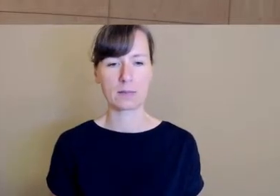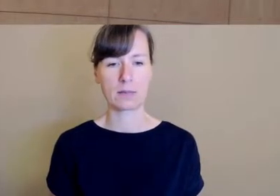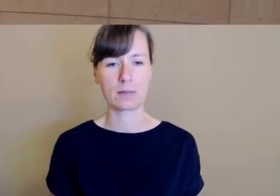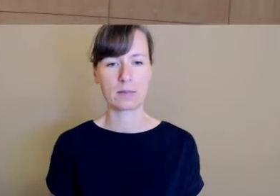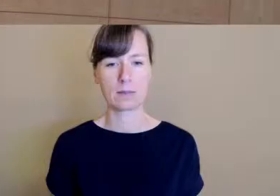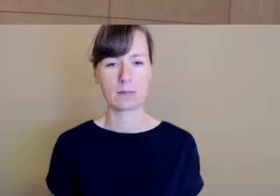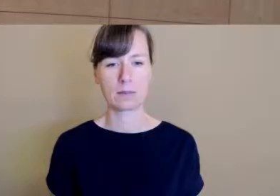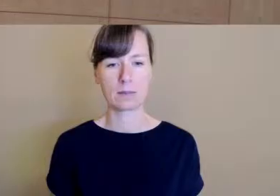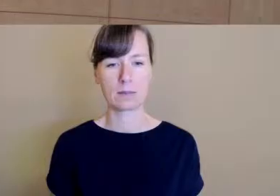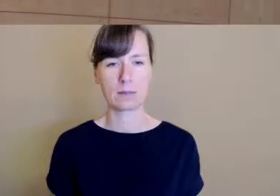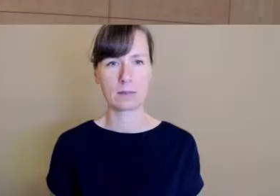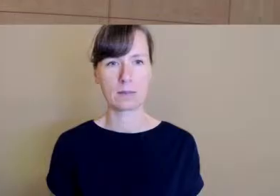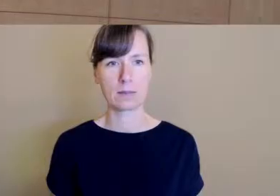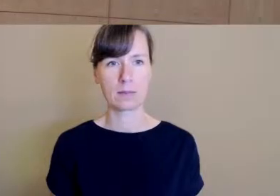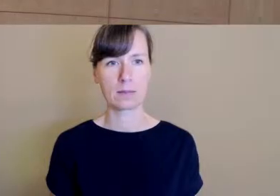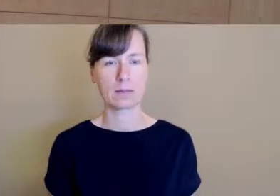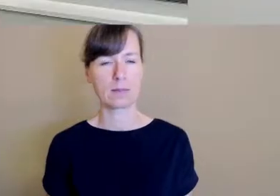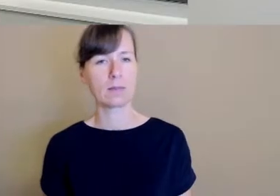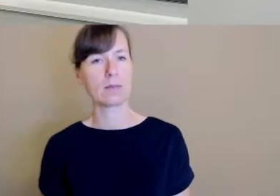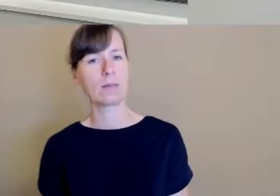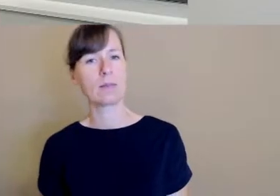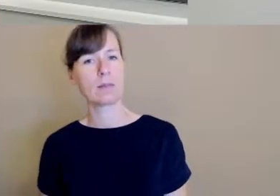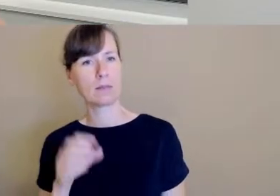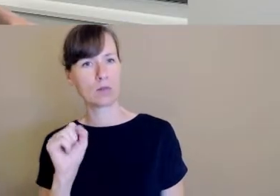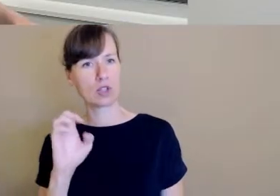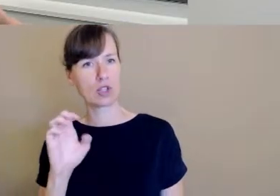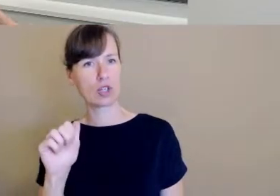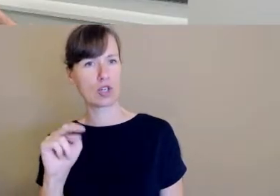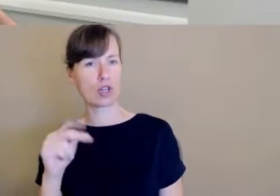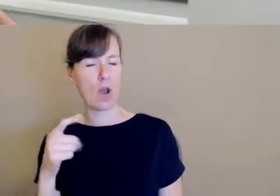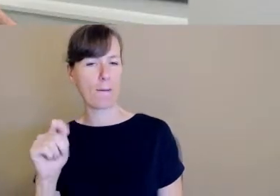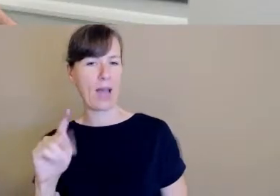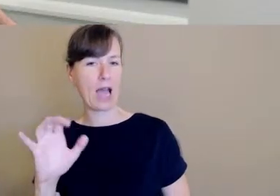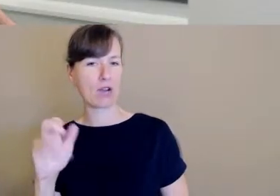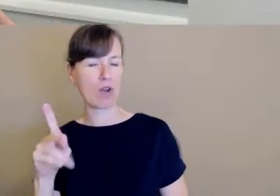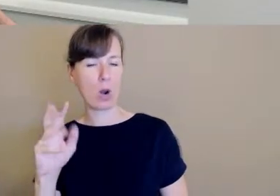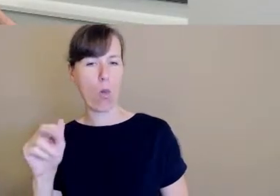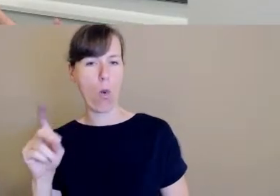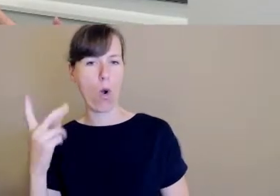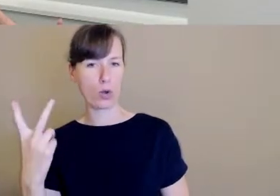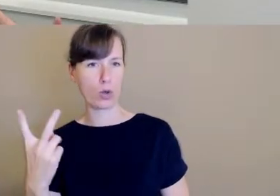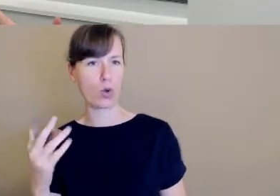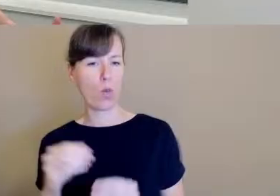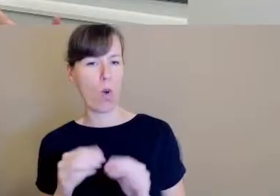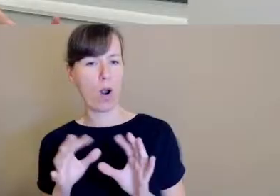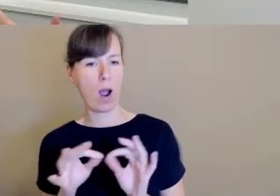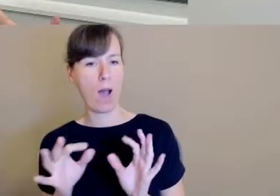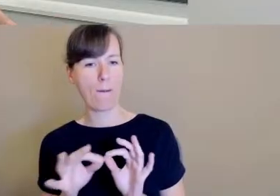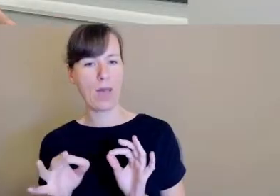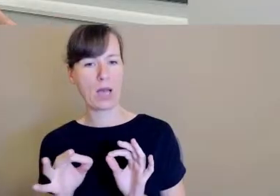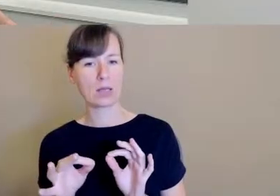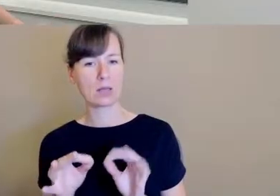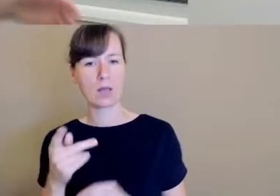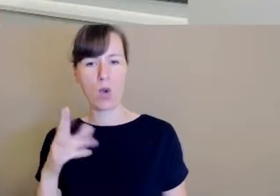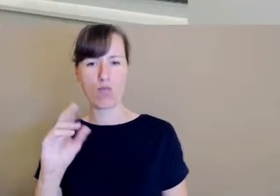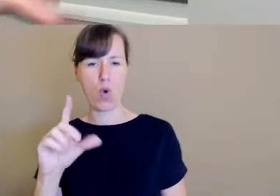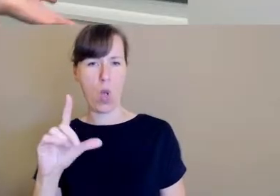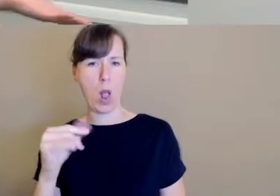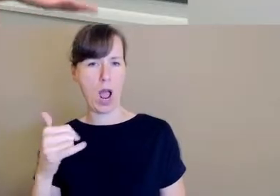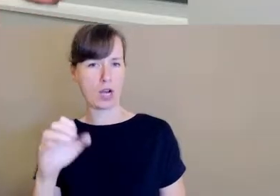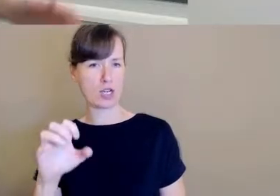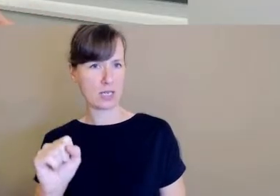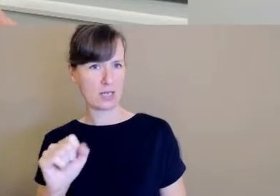Okay, I guess more comment. Sean Patrick, Ward 2. Prologix, who are they? I mean, other than